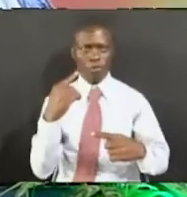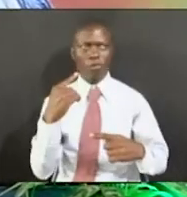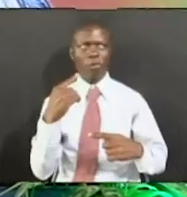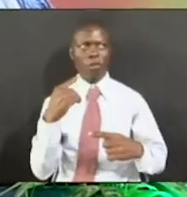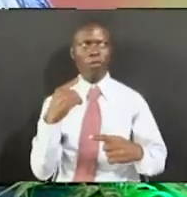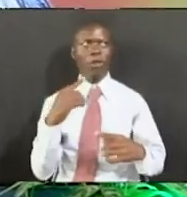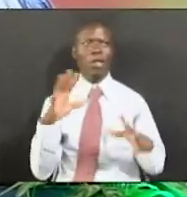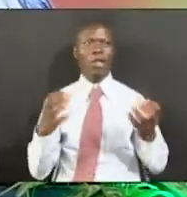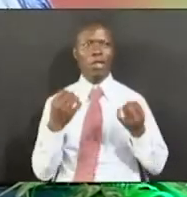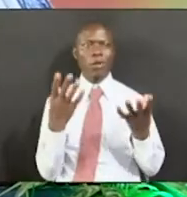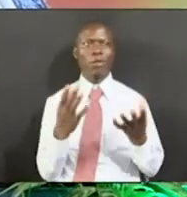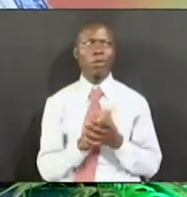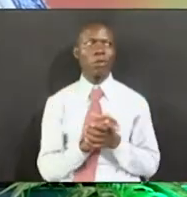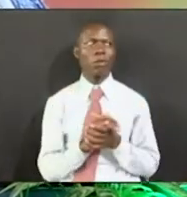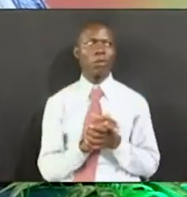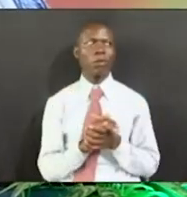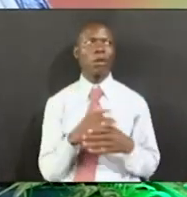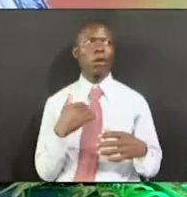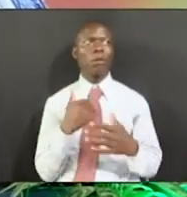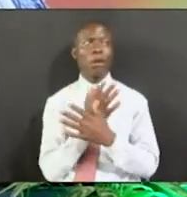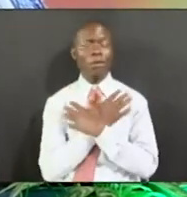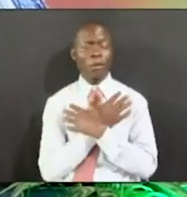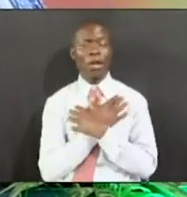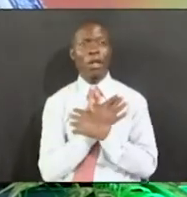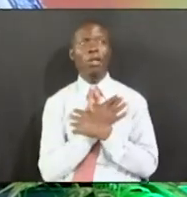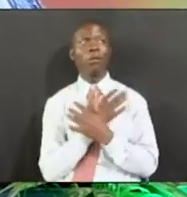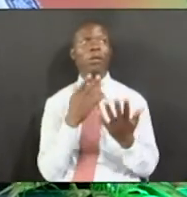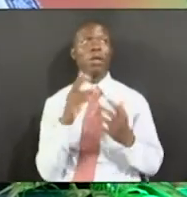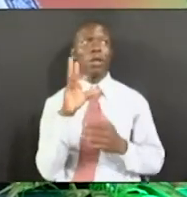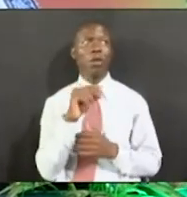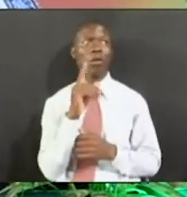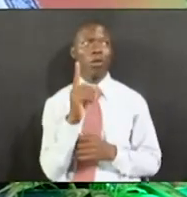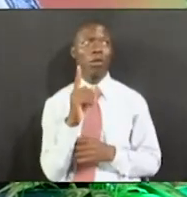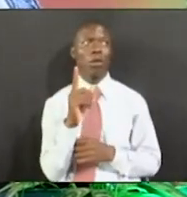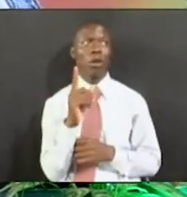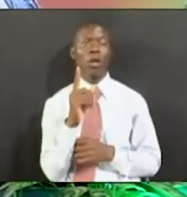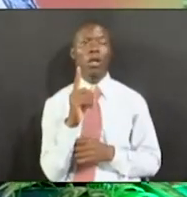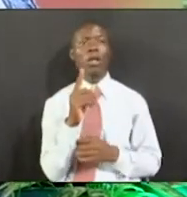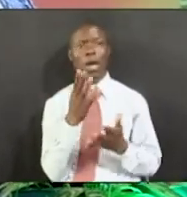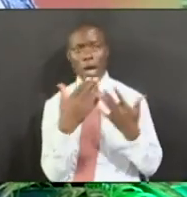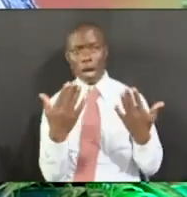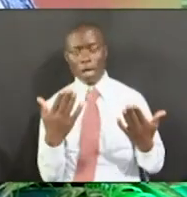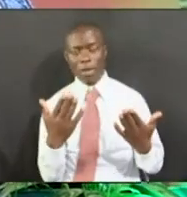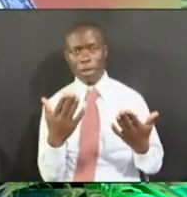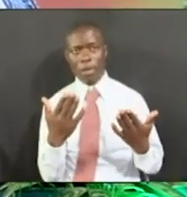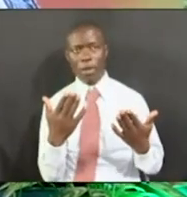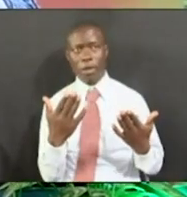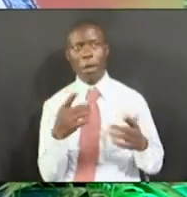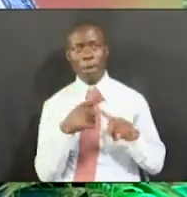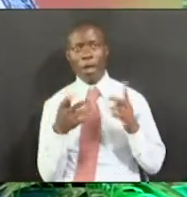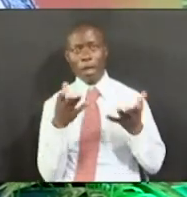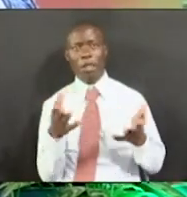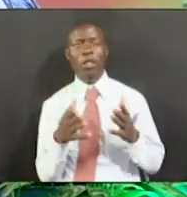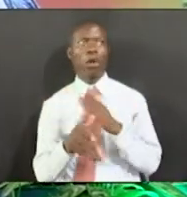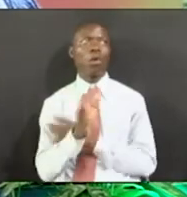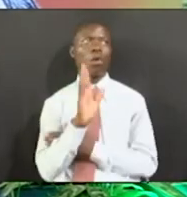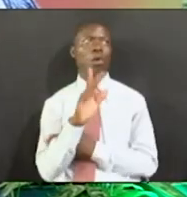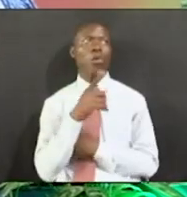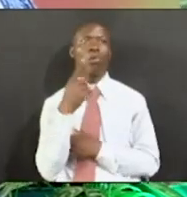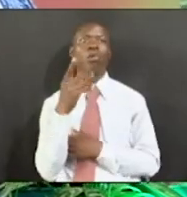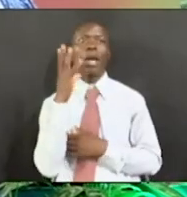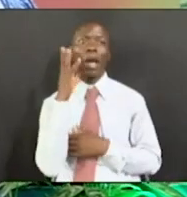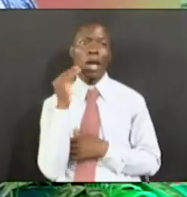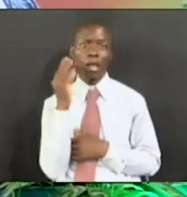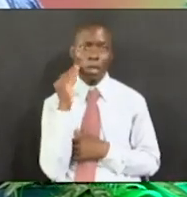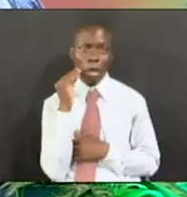Hallelujah. My friend, you may be a nobody in the eyes of men. But there's a God who is an expert